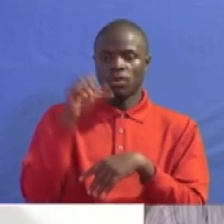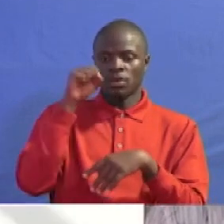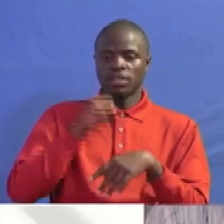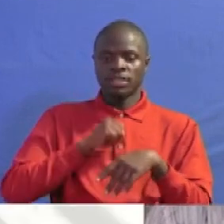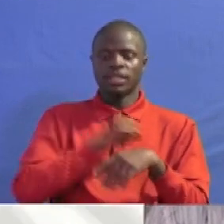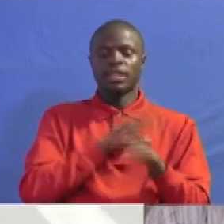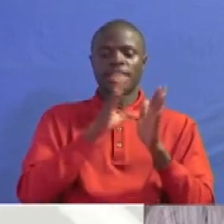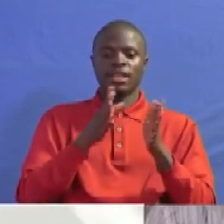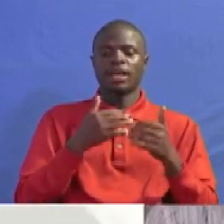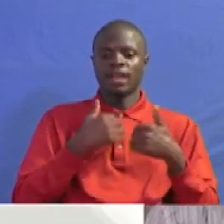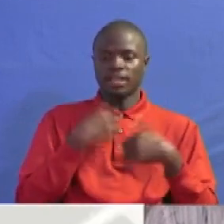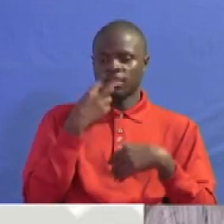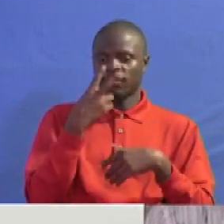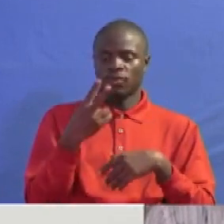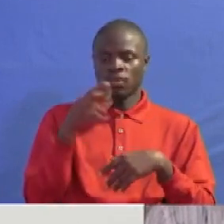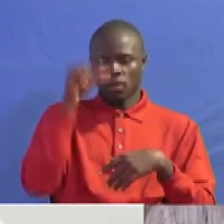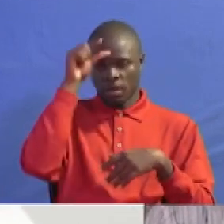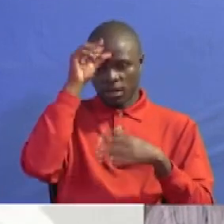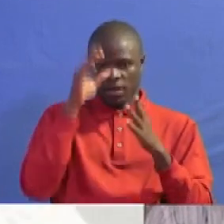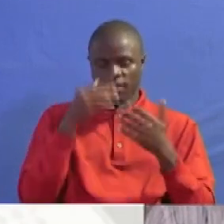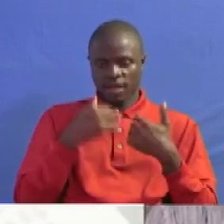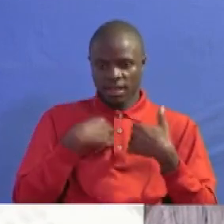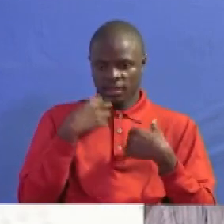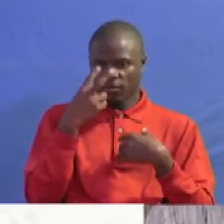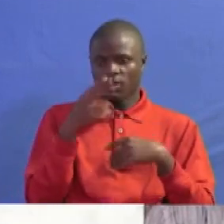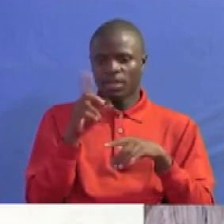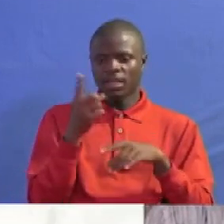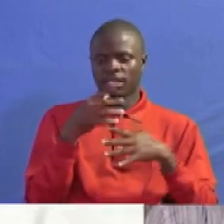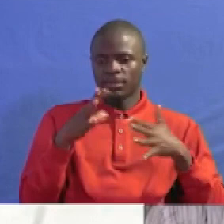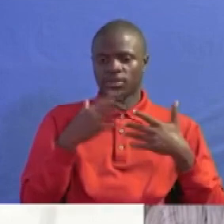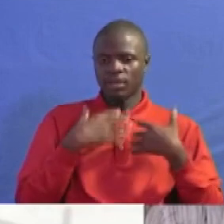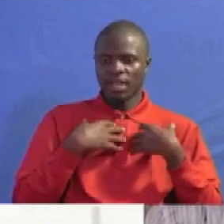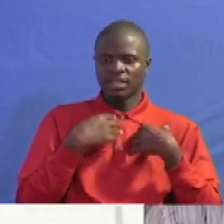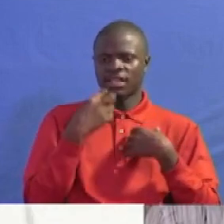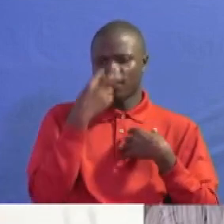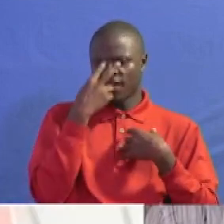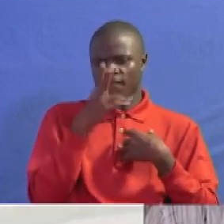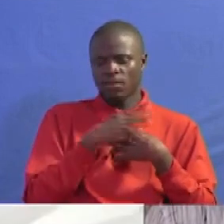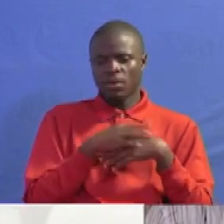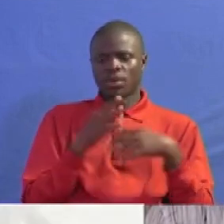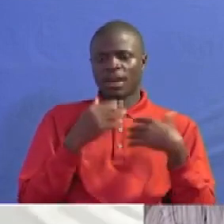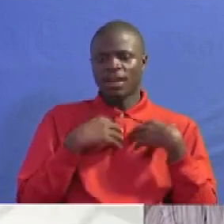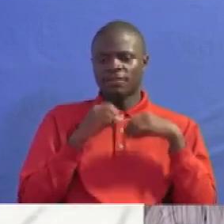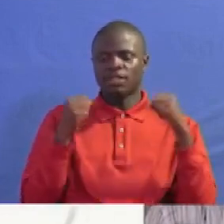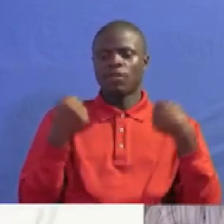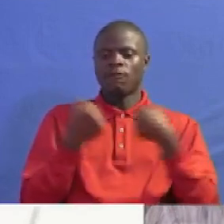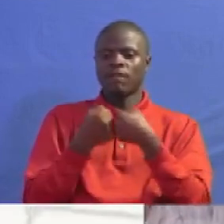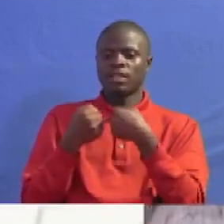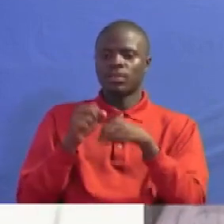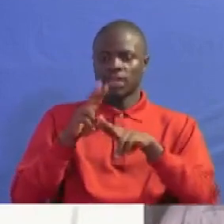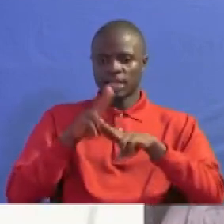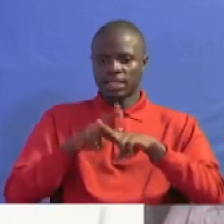Governor, ako na maoni. Kila mtu ako na maoni. Hakuna vita. Tutaketi chini